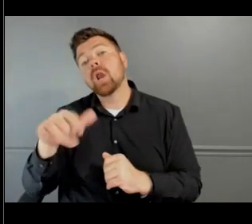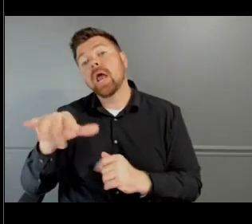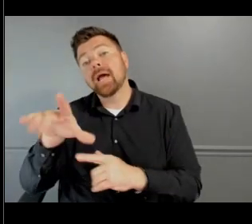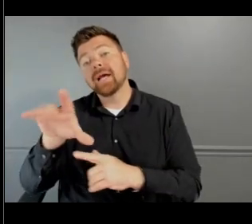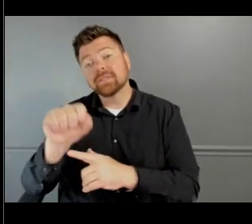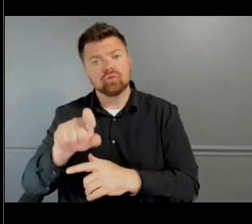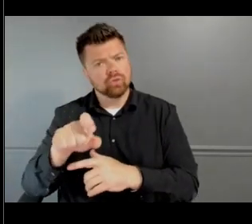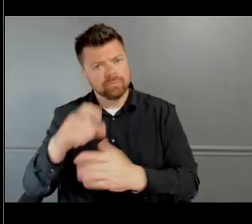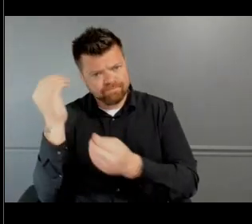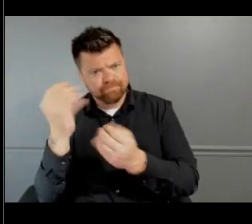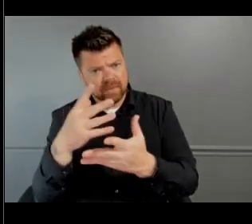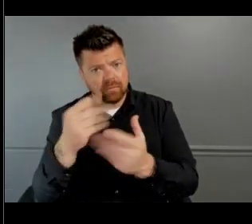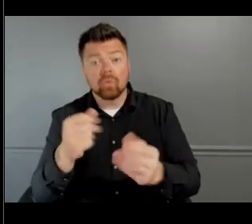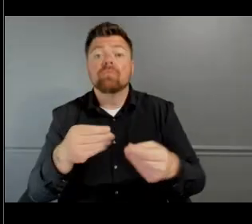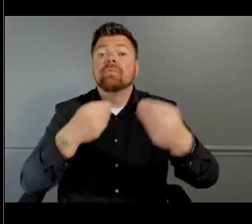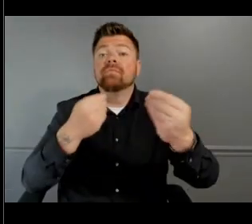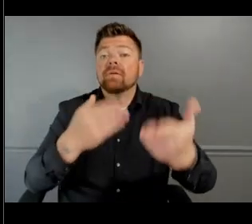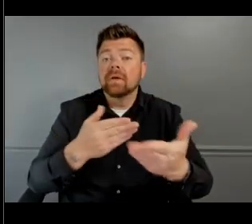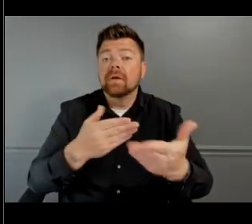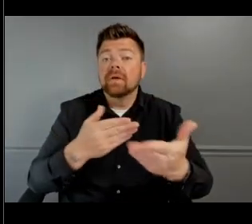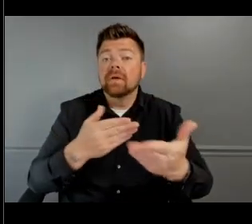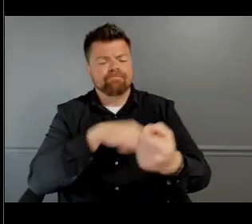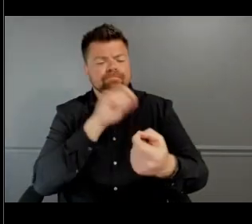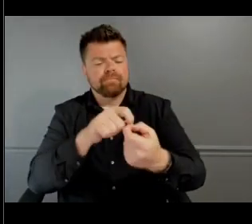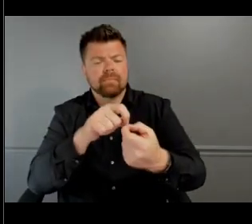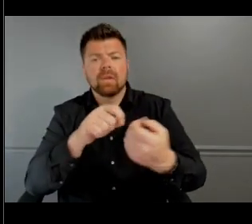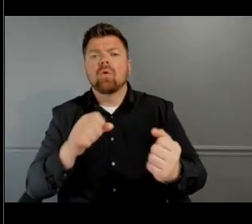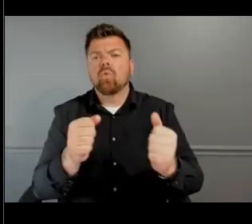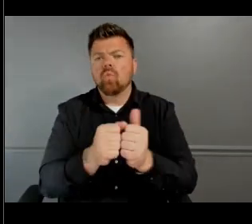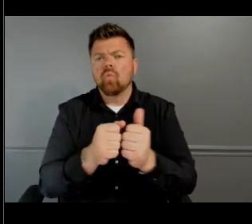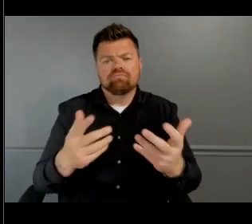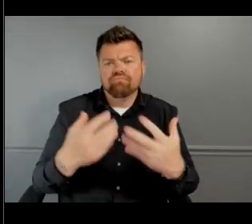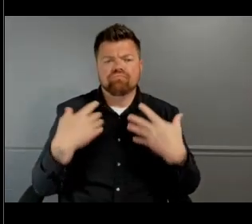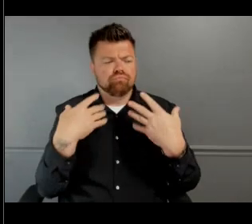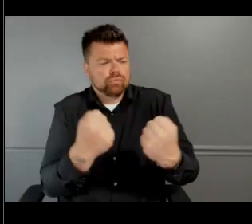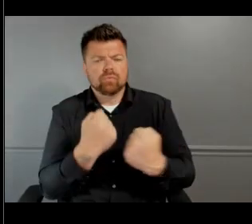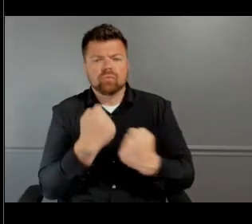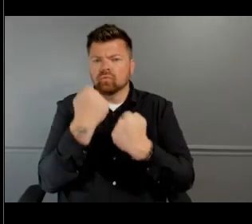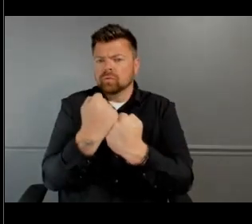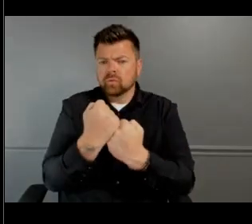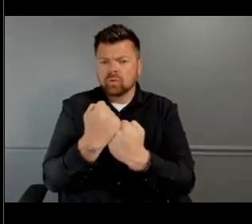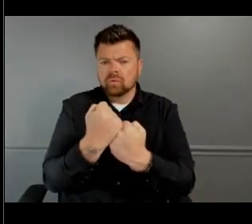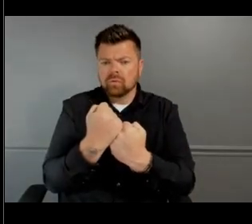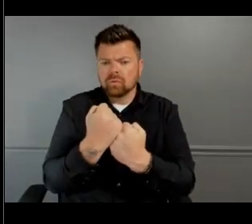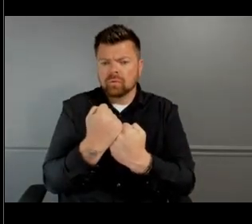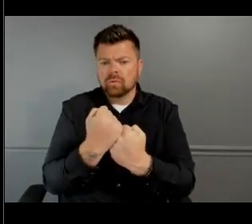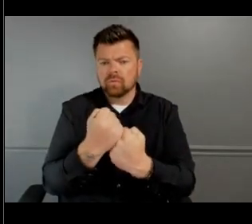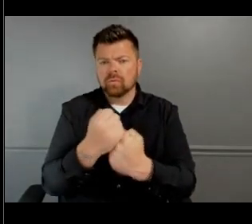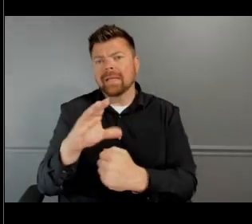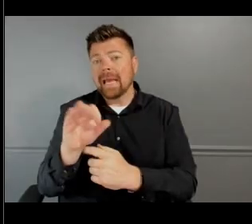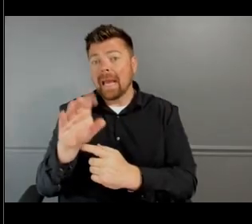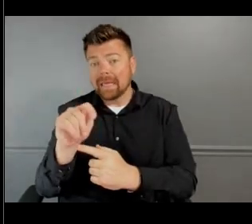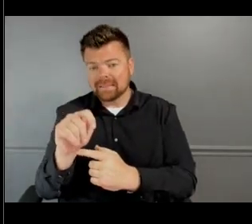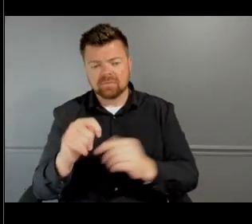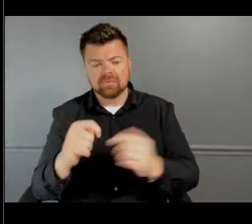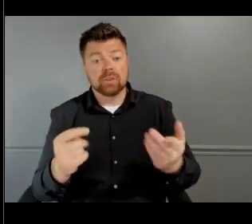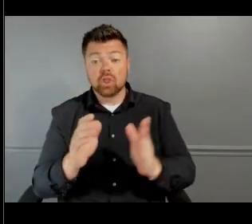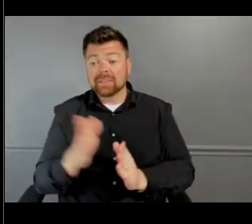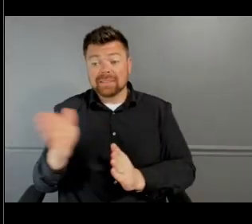and provided with an integral reinforcing cast into the side walls in